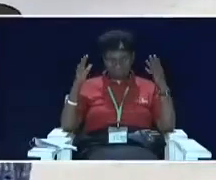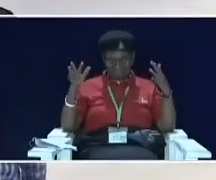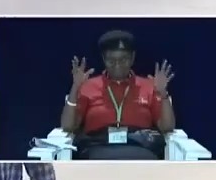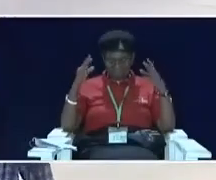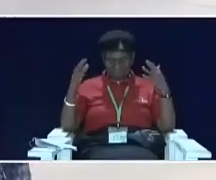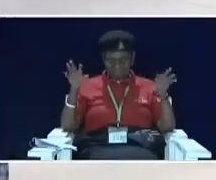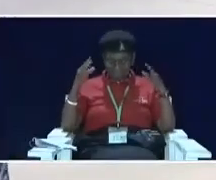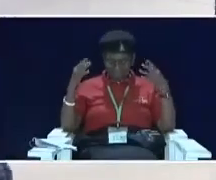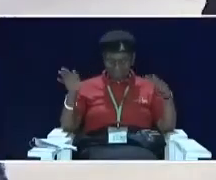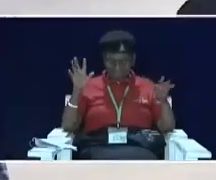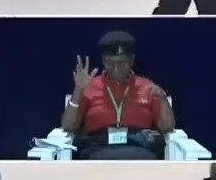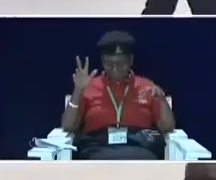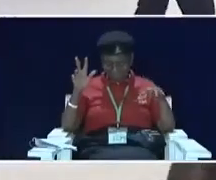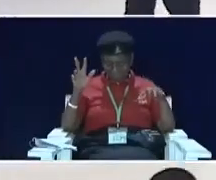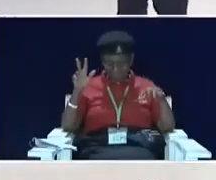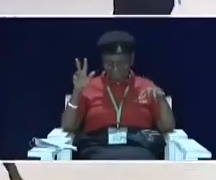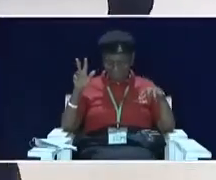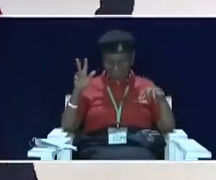Three.